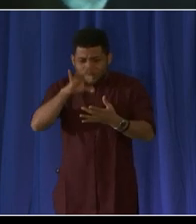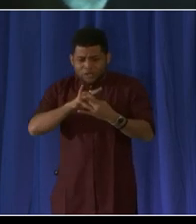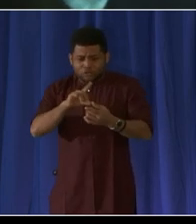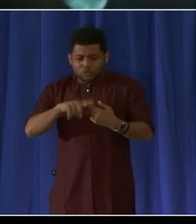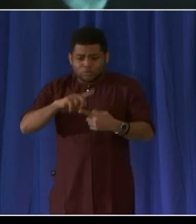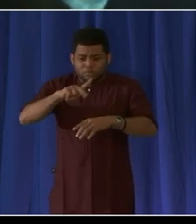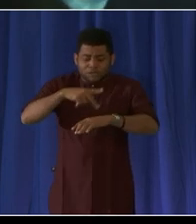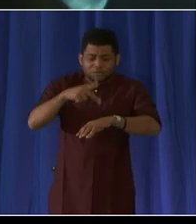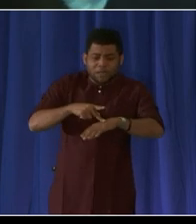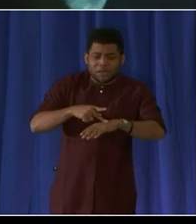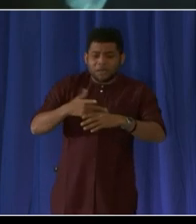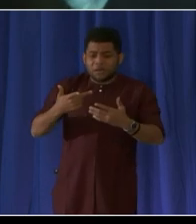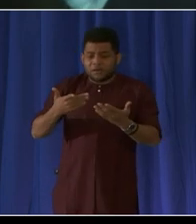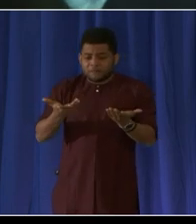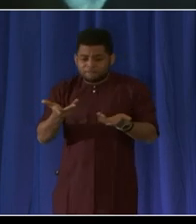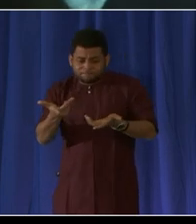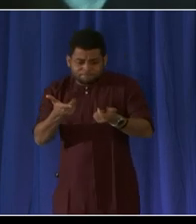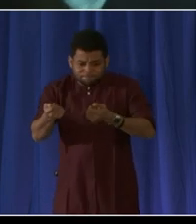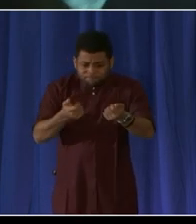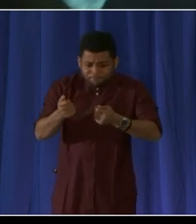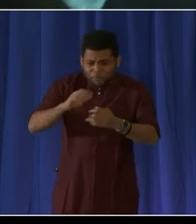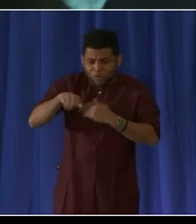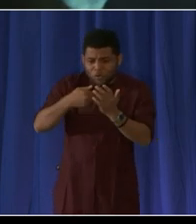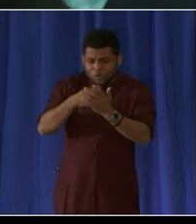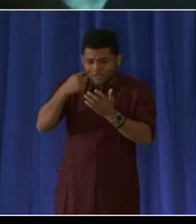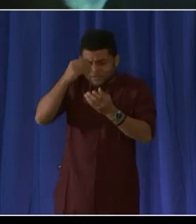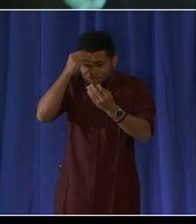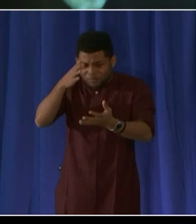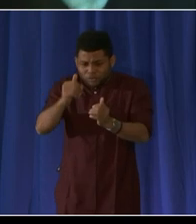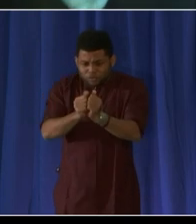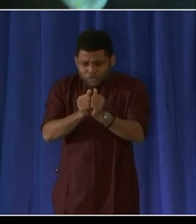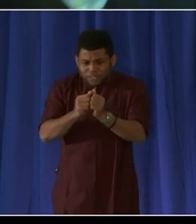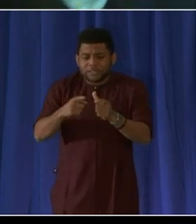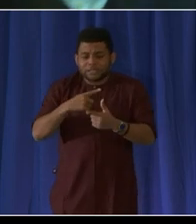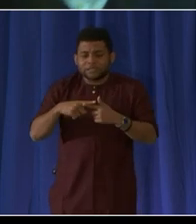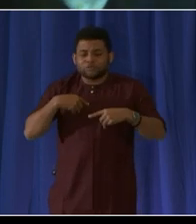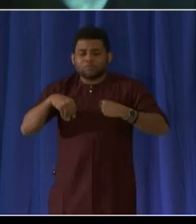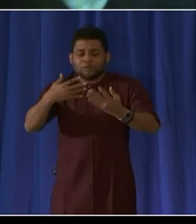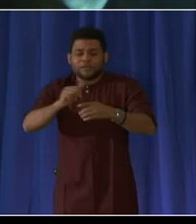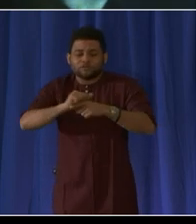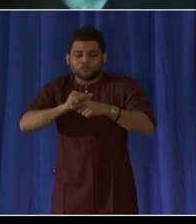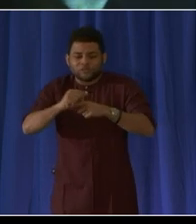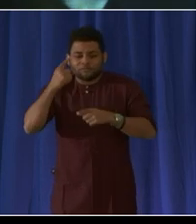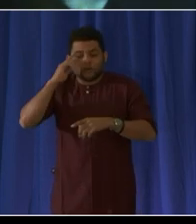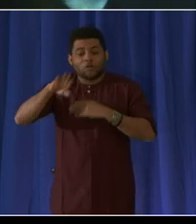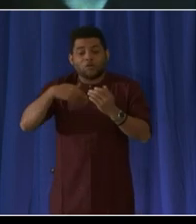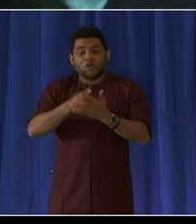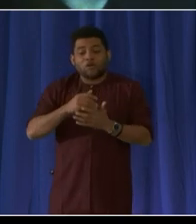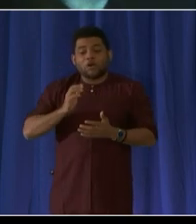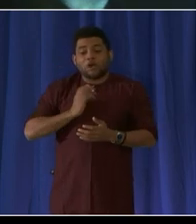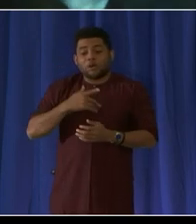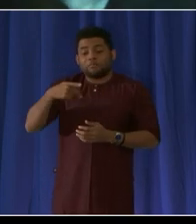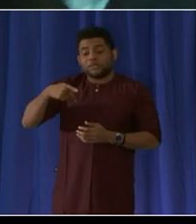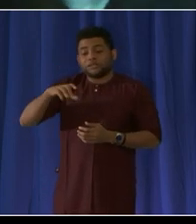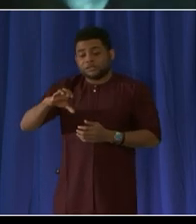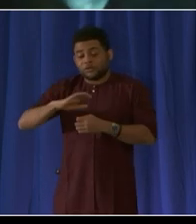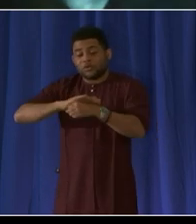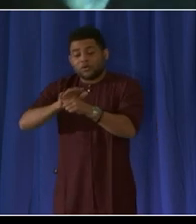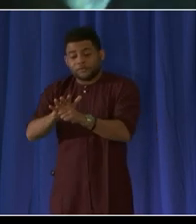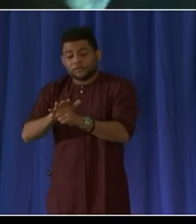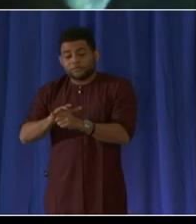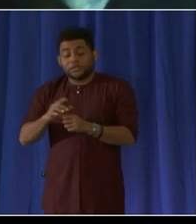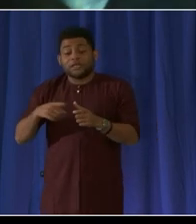already begun to socialize and provide training for our school-based COVID POCs, as well